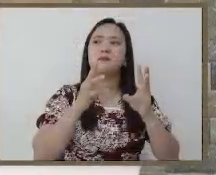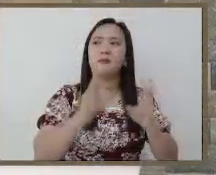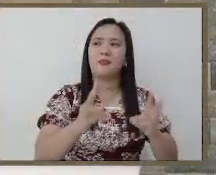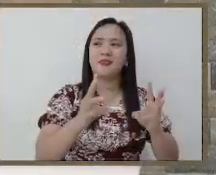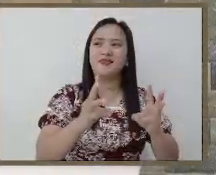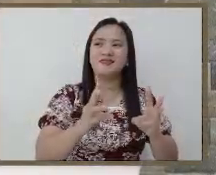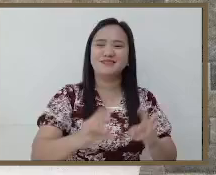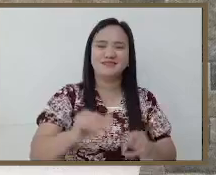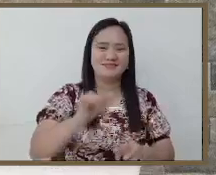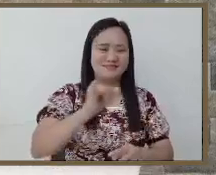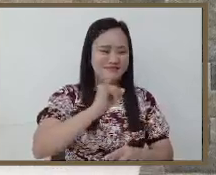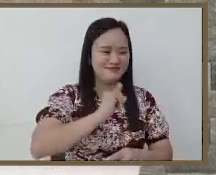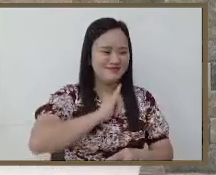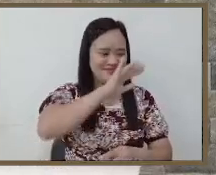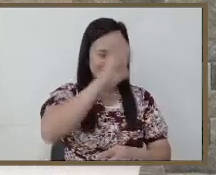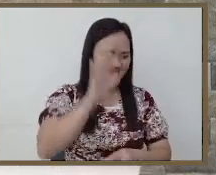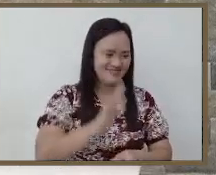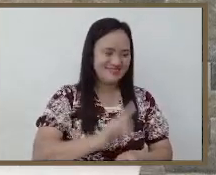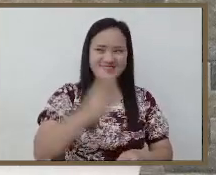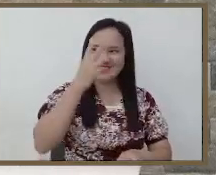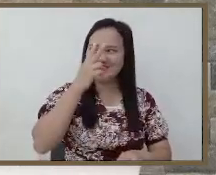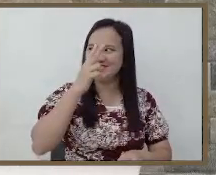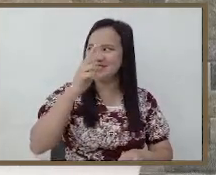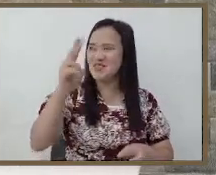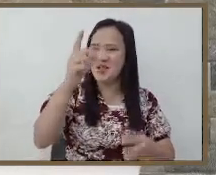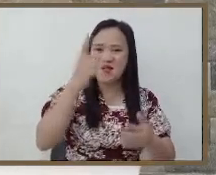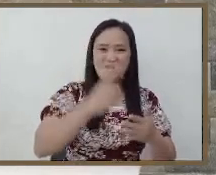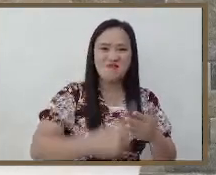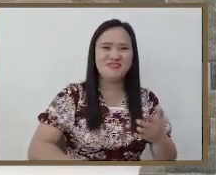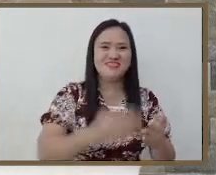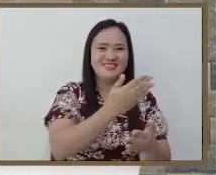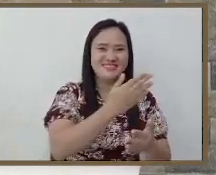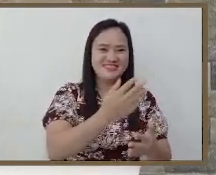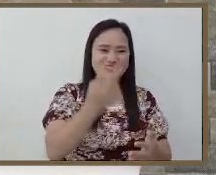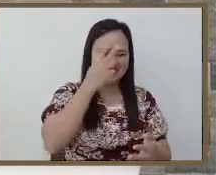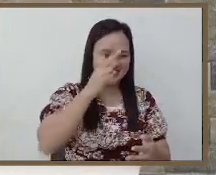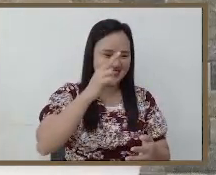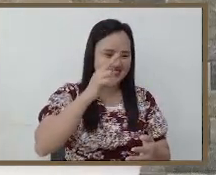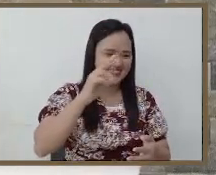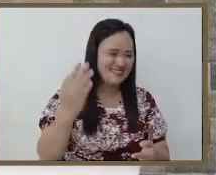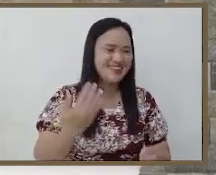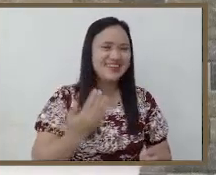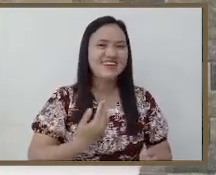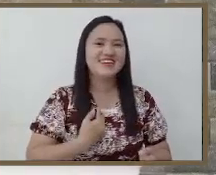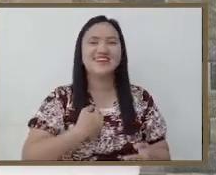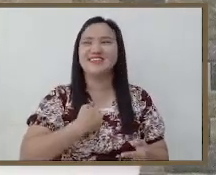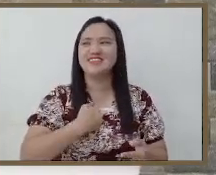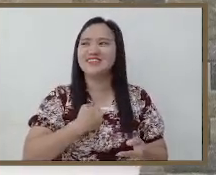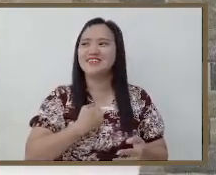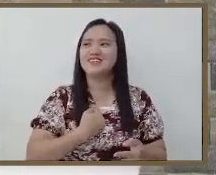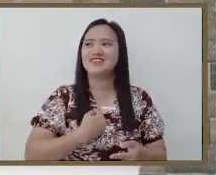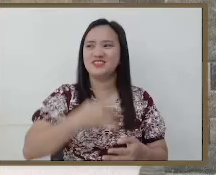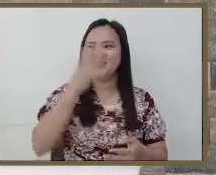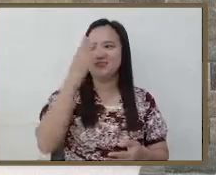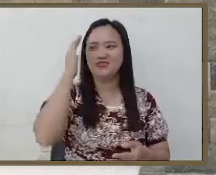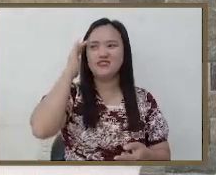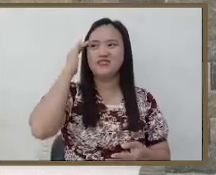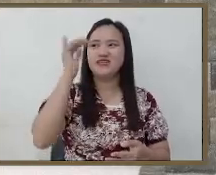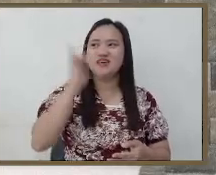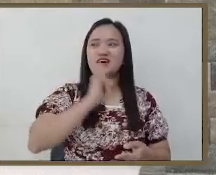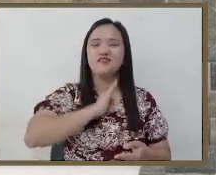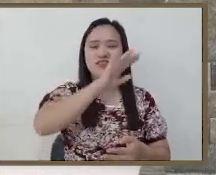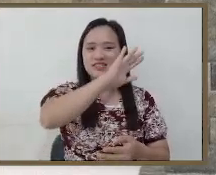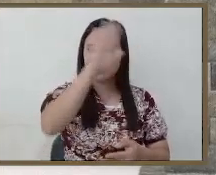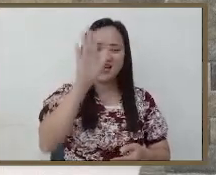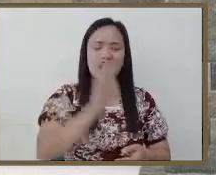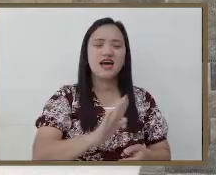anyway. Now I'll never see what you saw in me, 'cause you knew